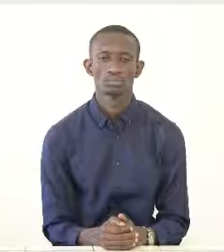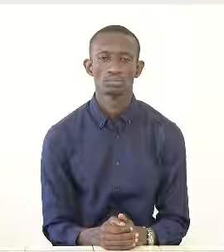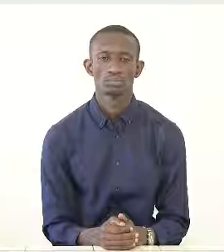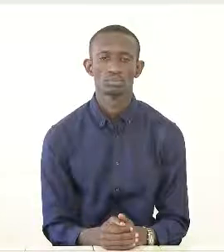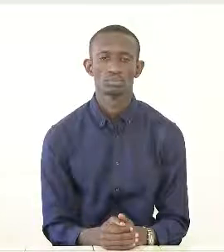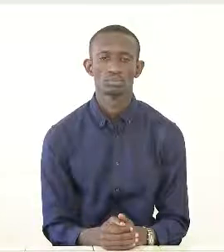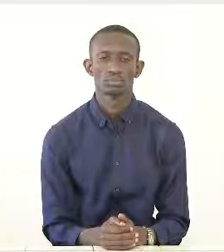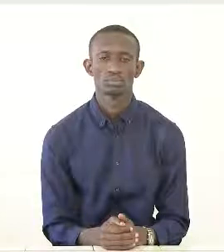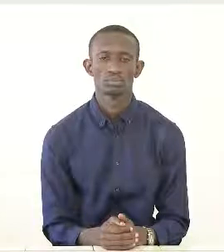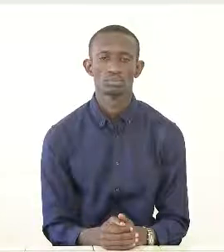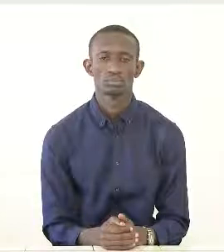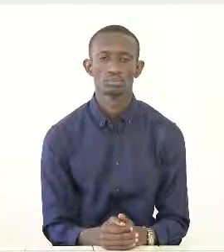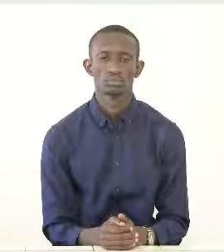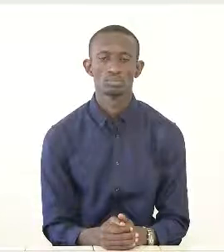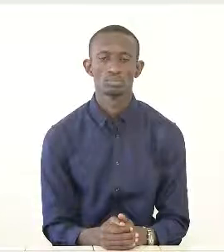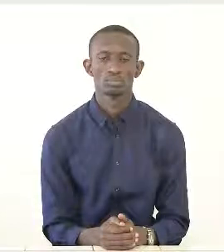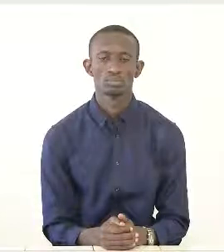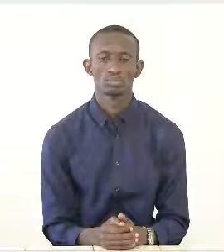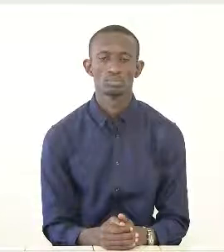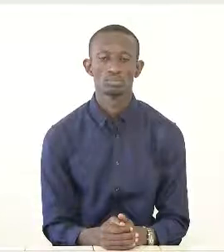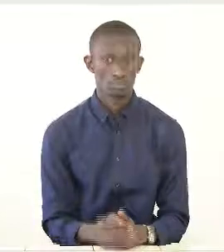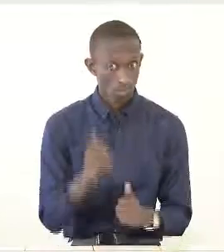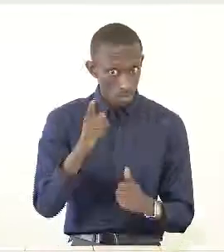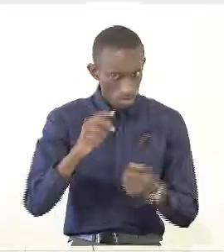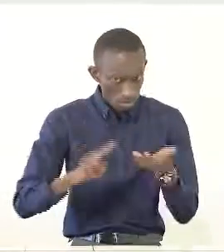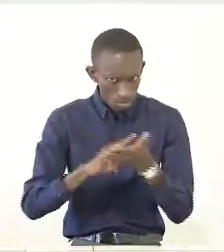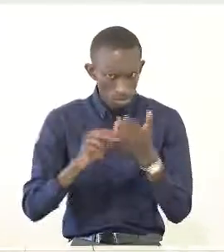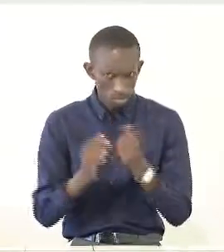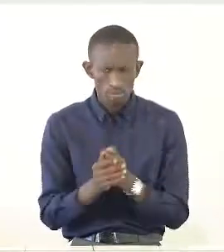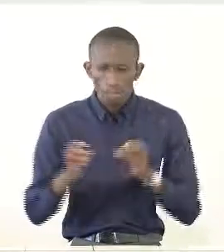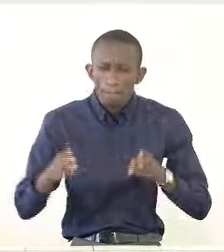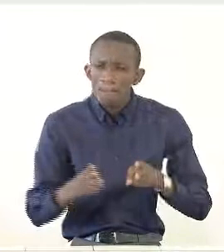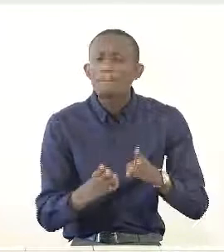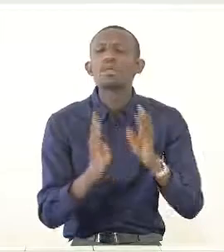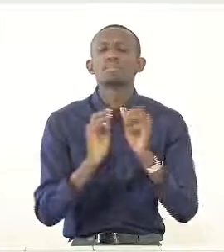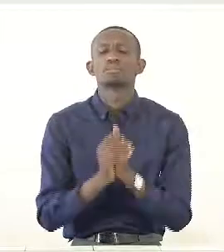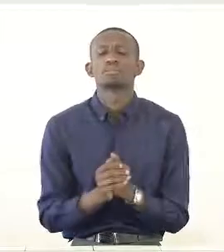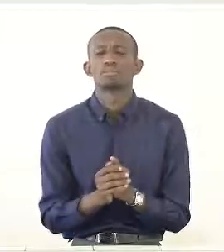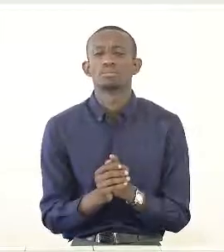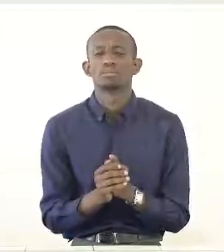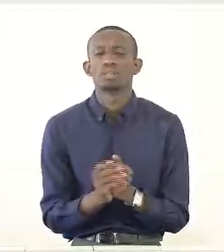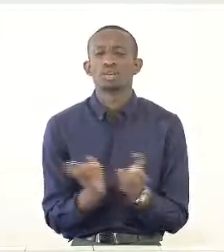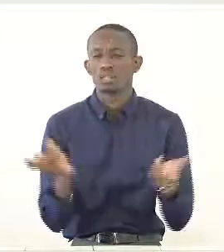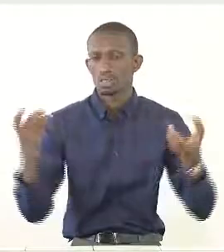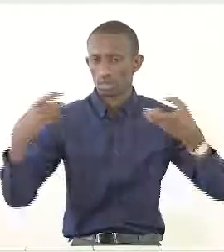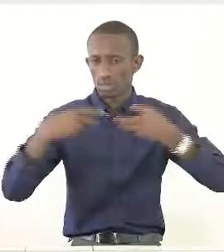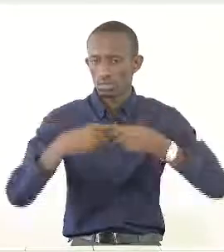Of course, use the method of integration by change of the variable.